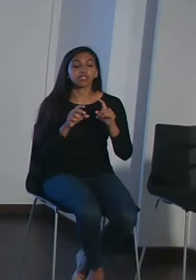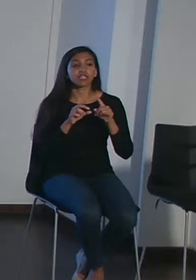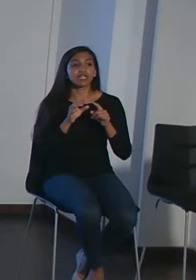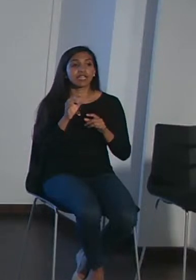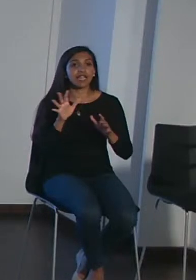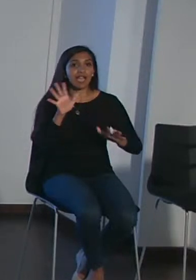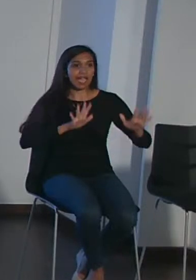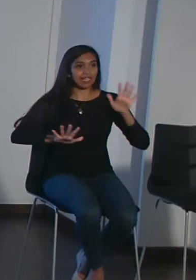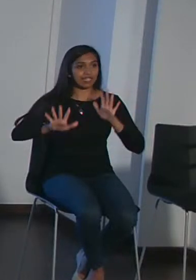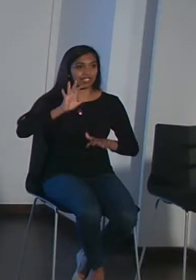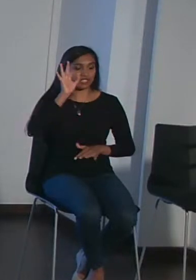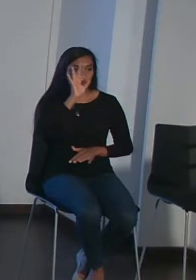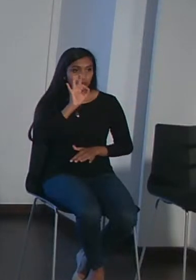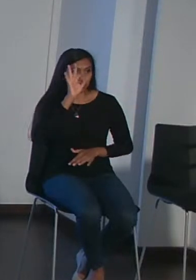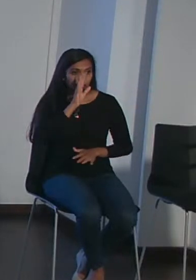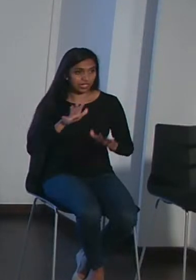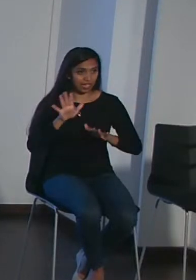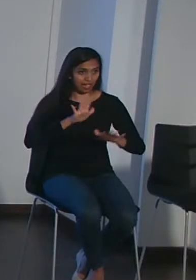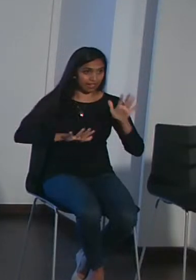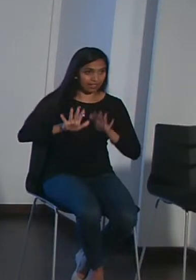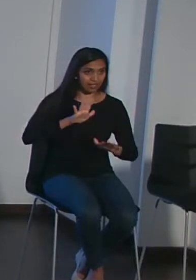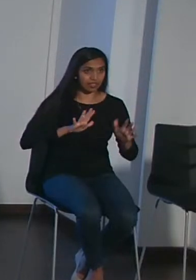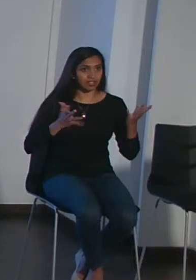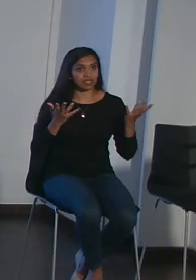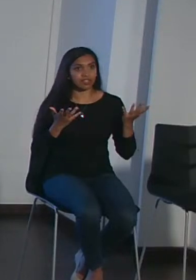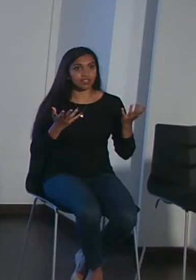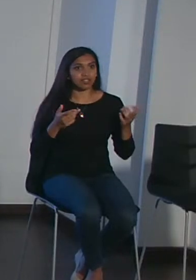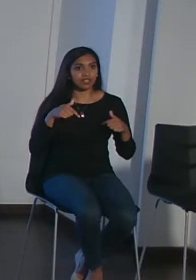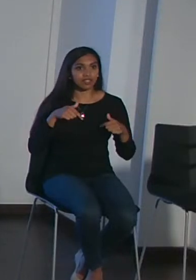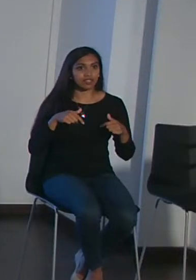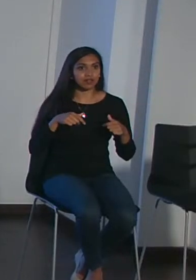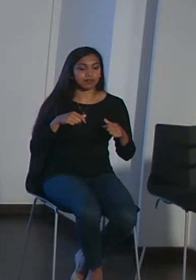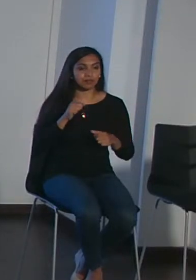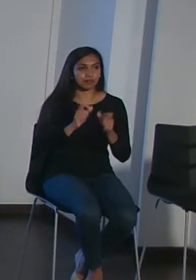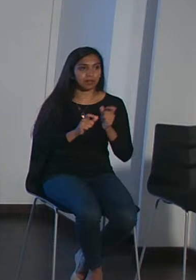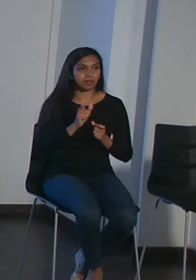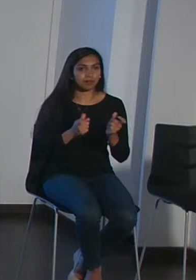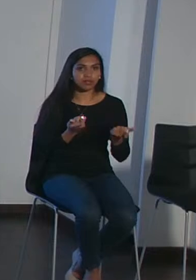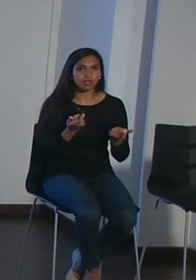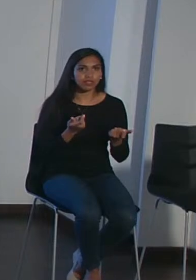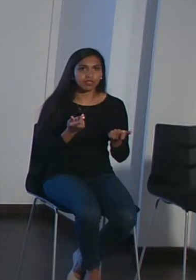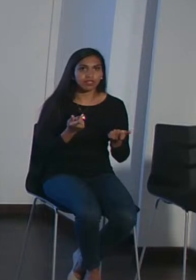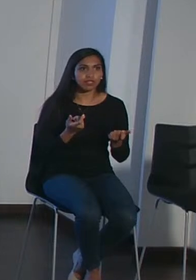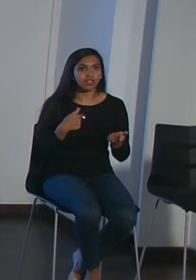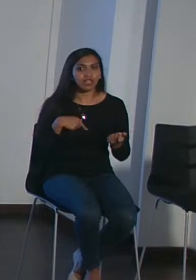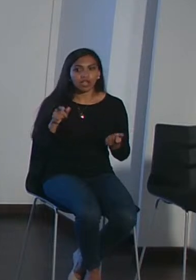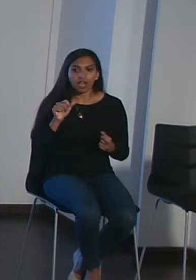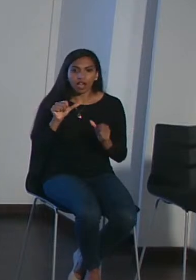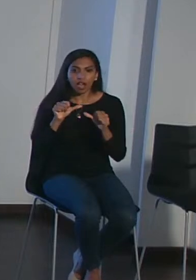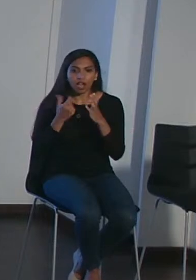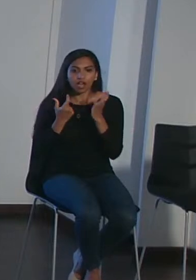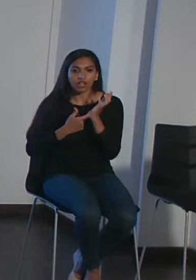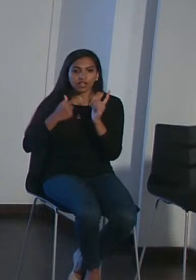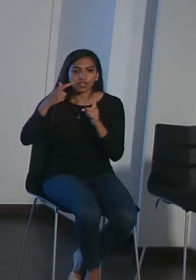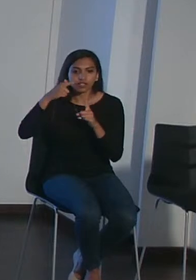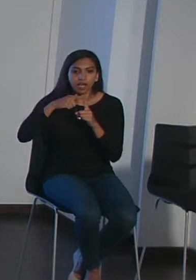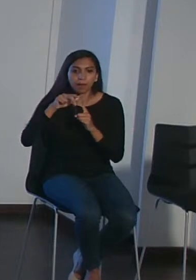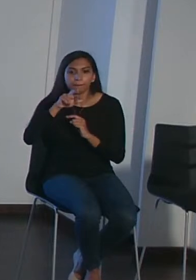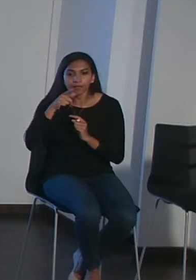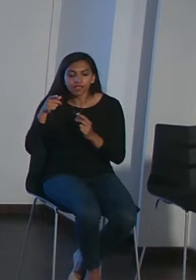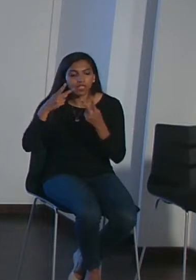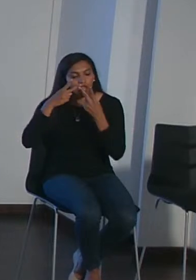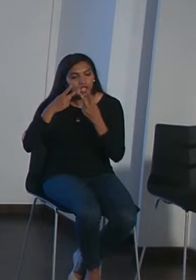act in TV serials, or theater, not even theater. People are not even aware of theater. So it's become a complete dumbing down where nobody